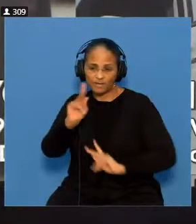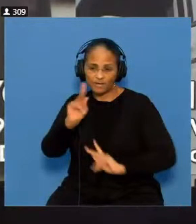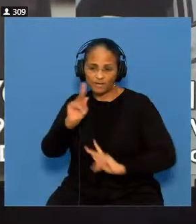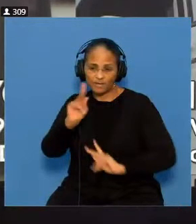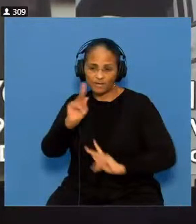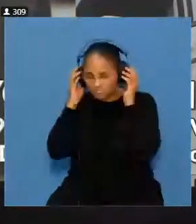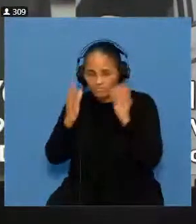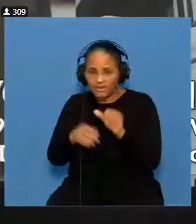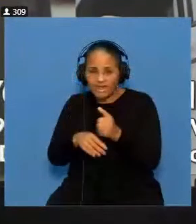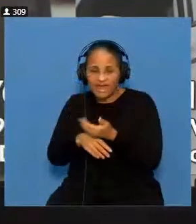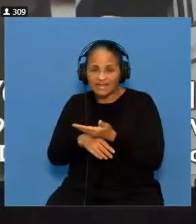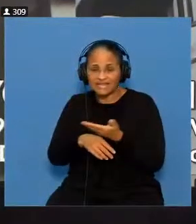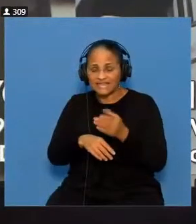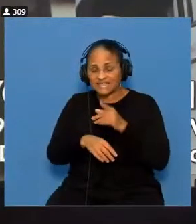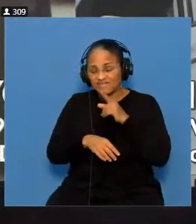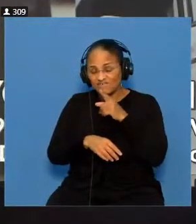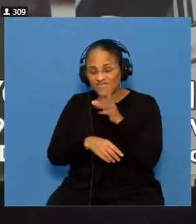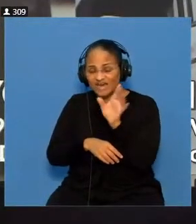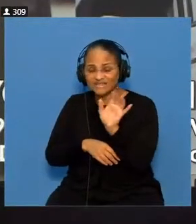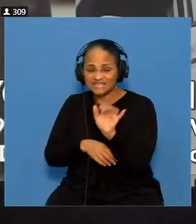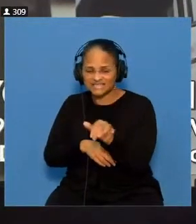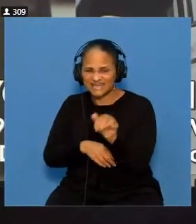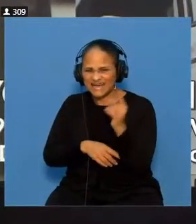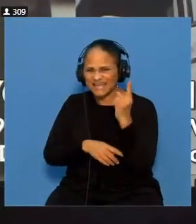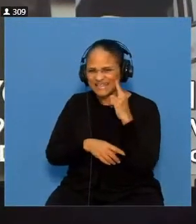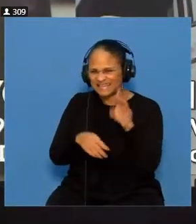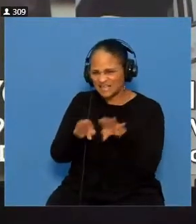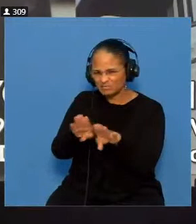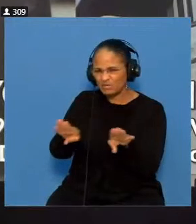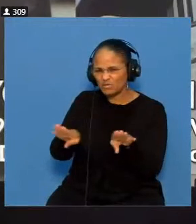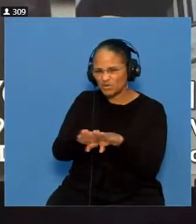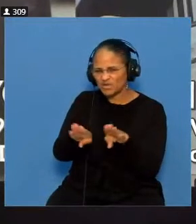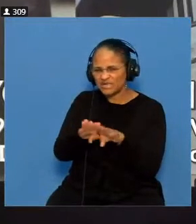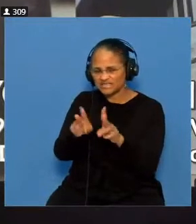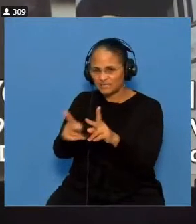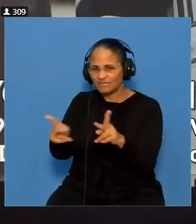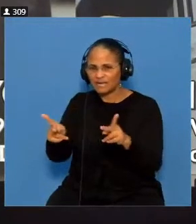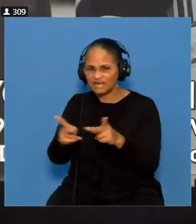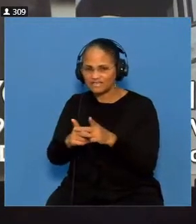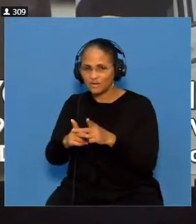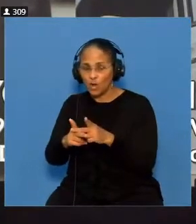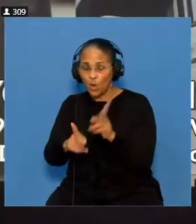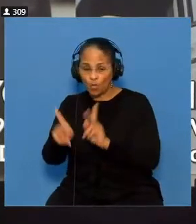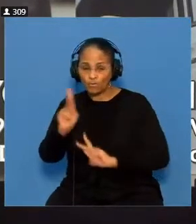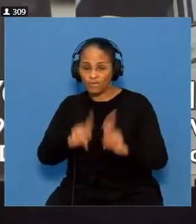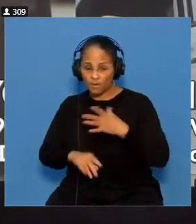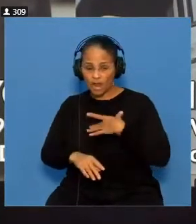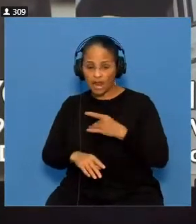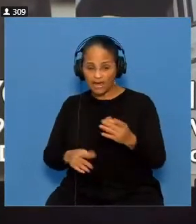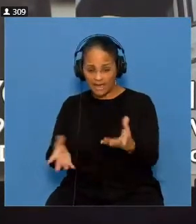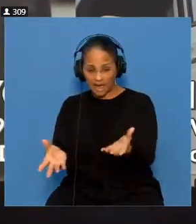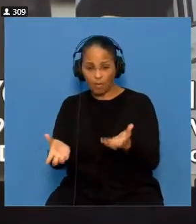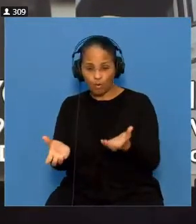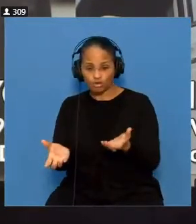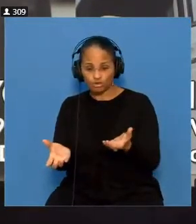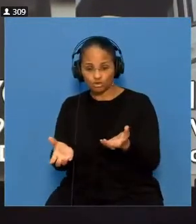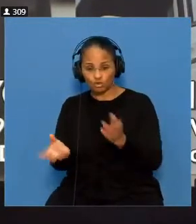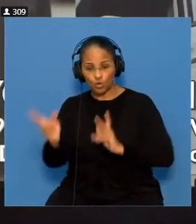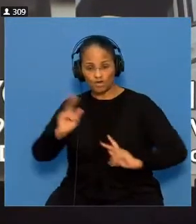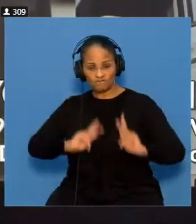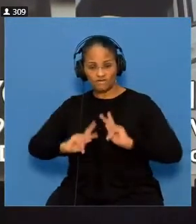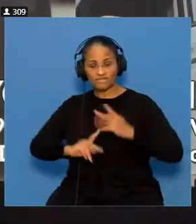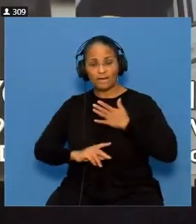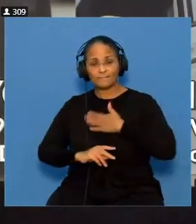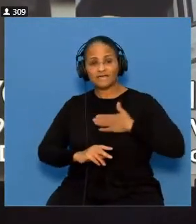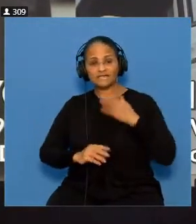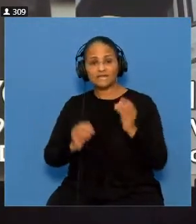and anything else. The fact is that I think that Bermuda is a place where people like and want to visit, and I am pleased that more